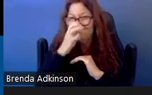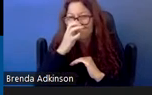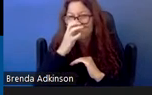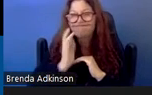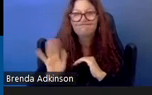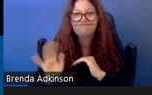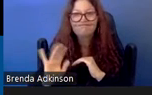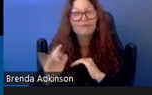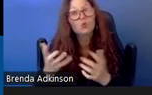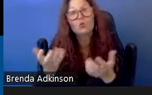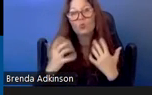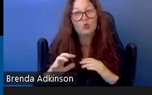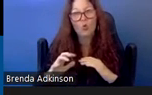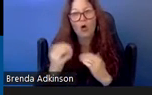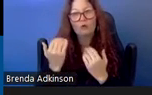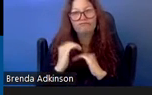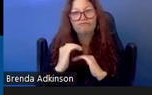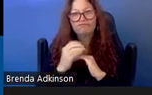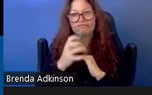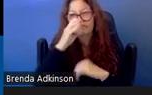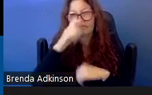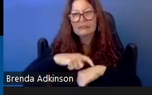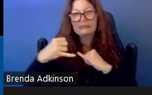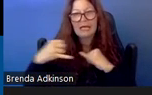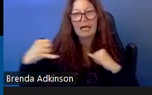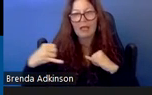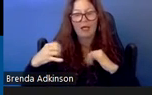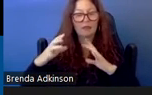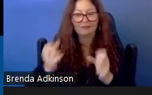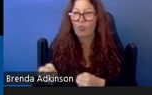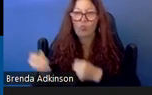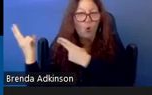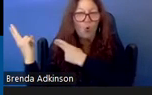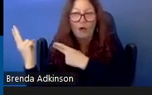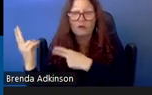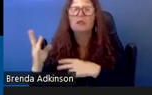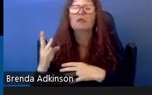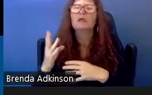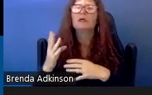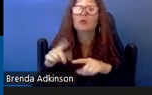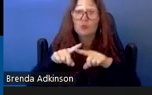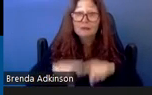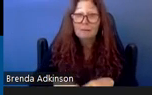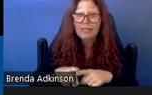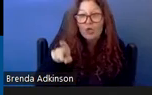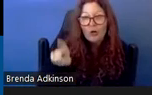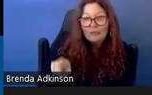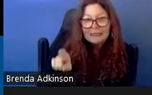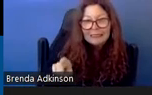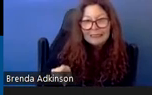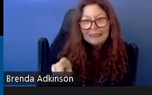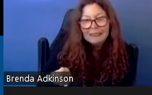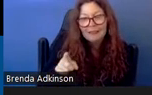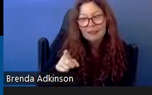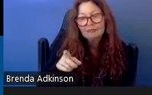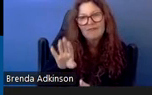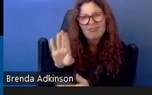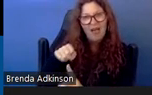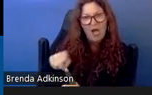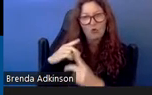restricting the timeline. It's going to be based on the need for the entity that applies. And just know that was a disaster case management